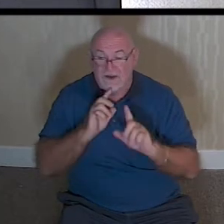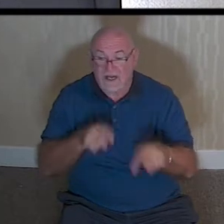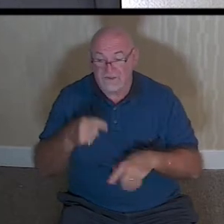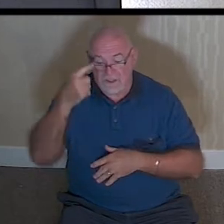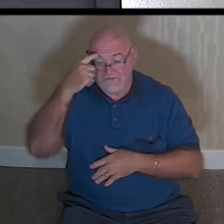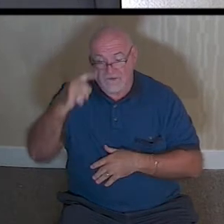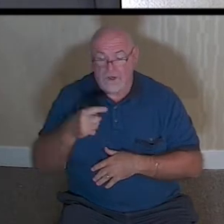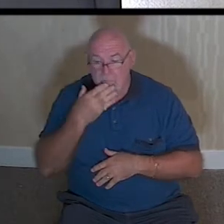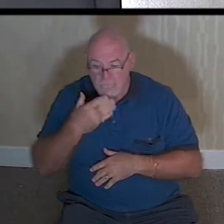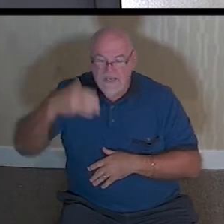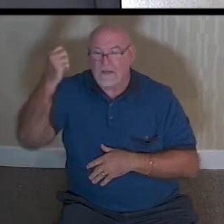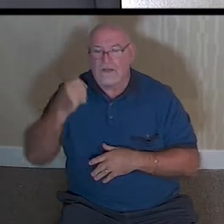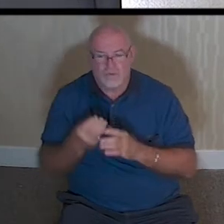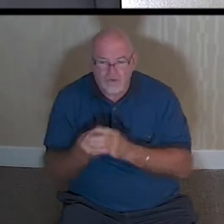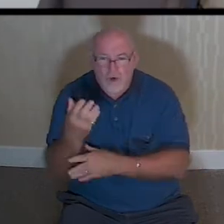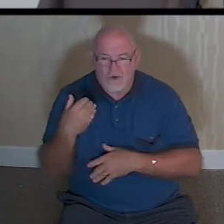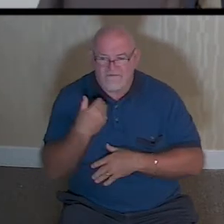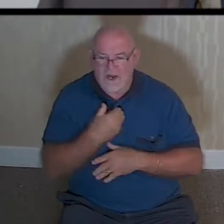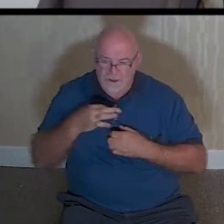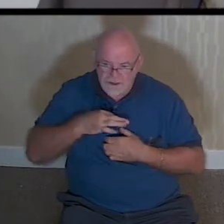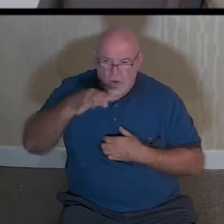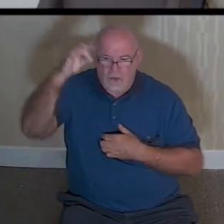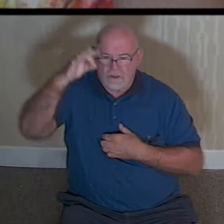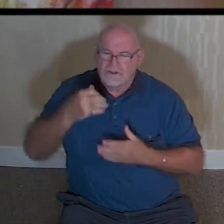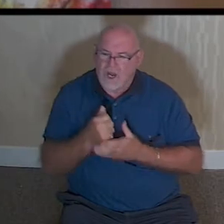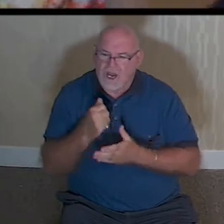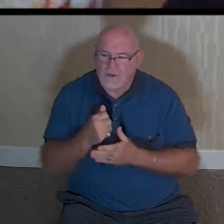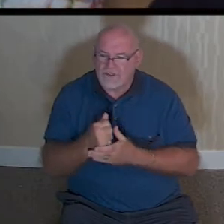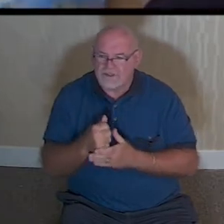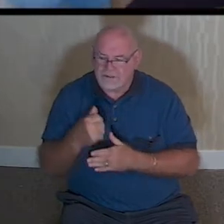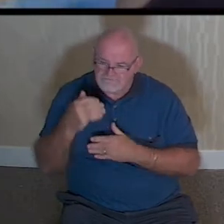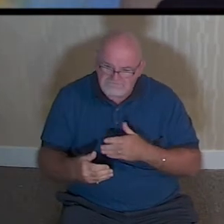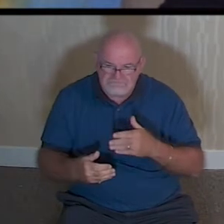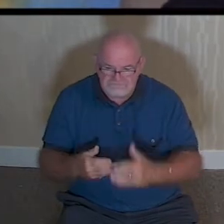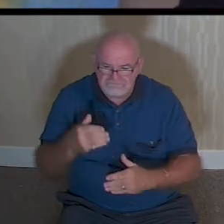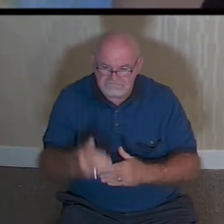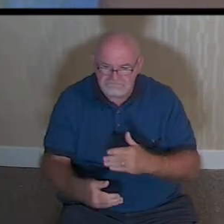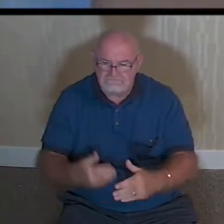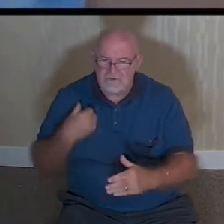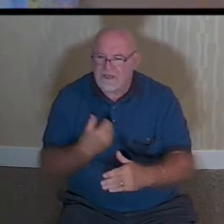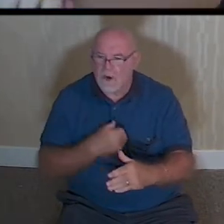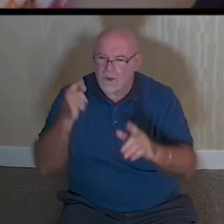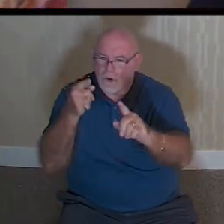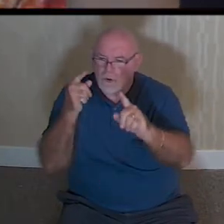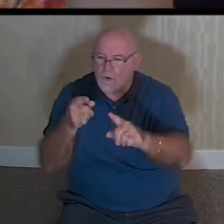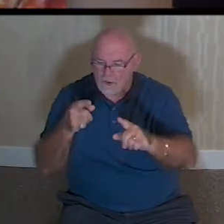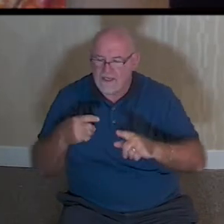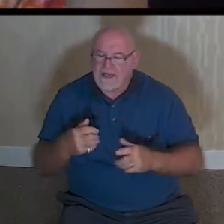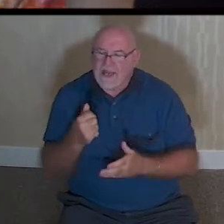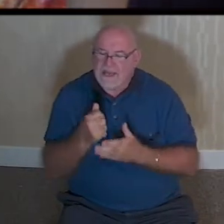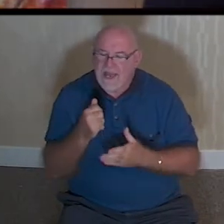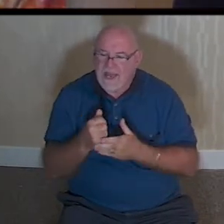greater growth of our souls, to help us advance on our purpose and mission, and to know that